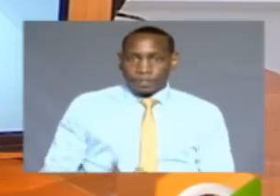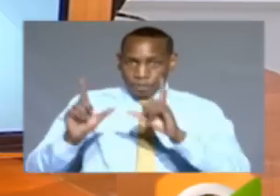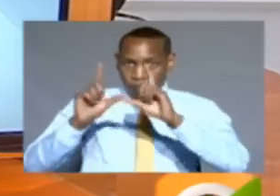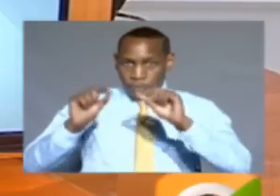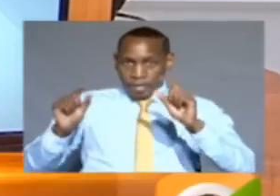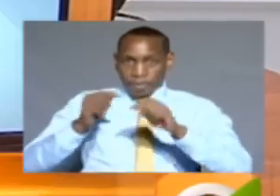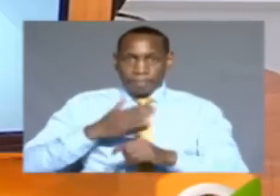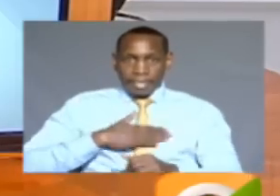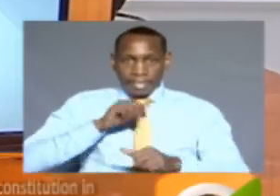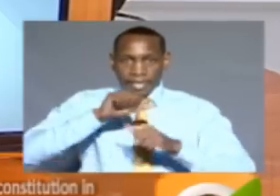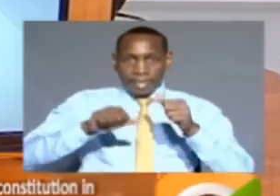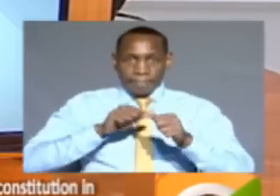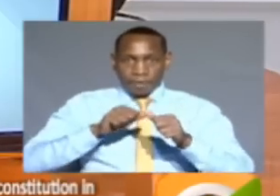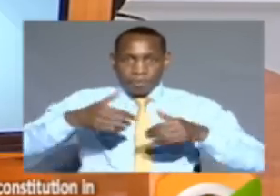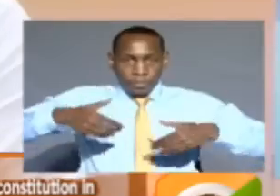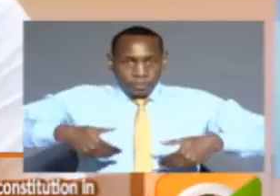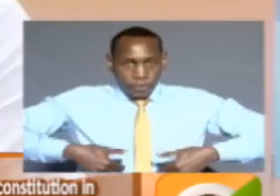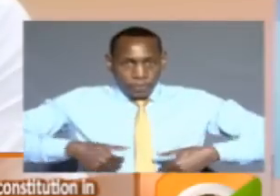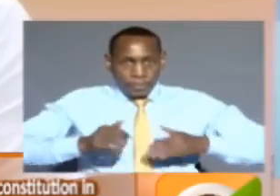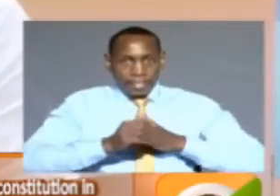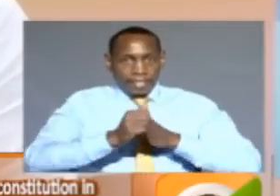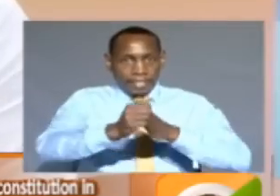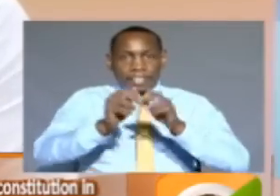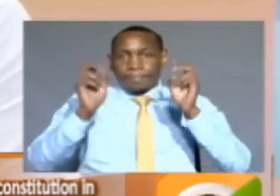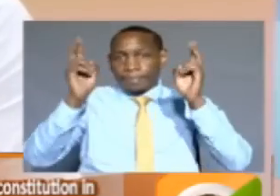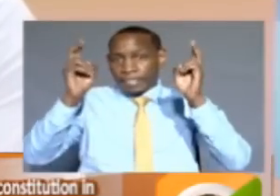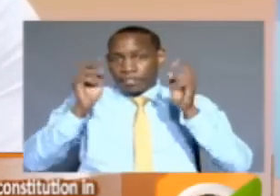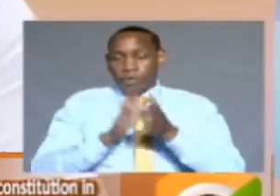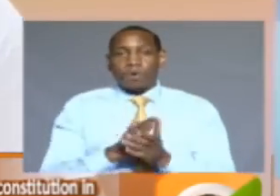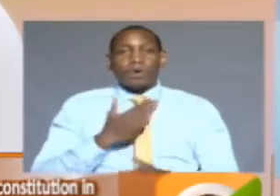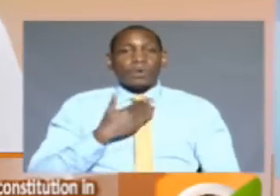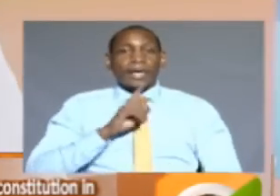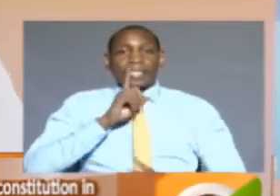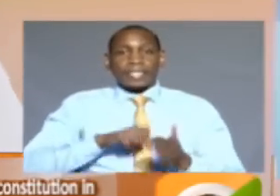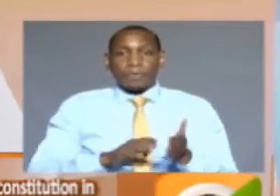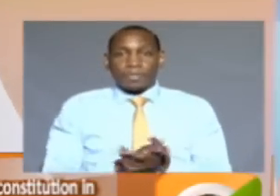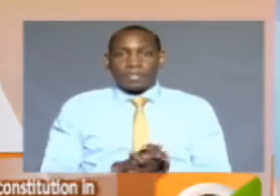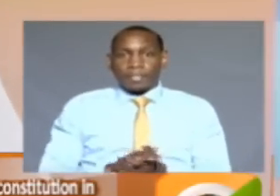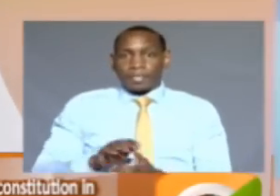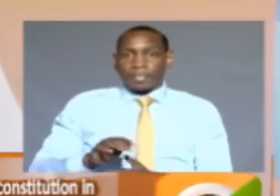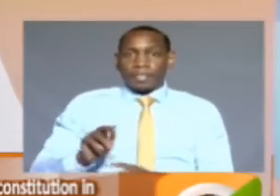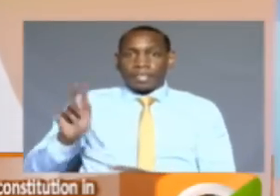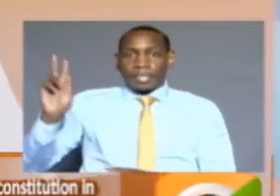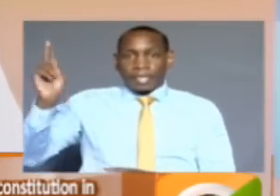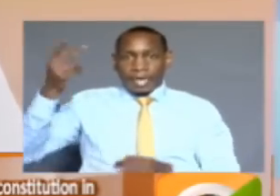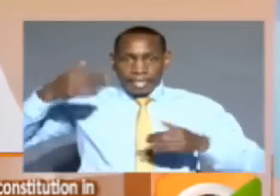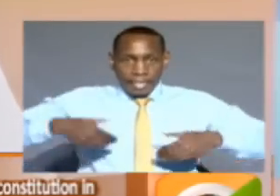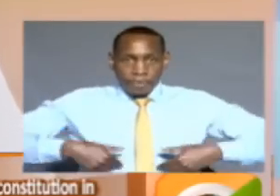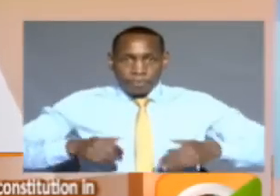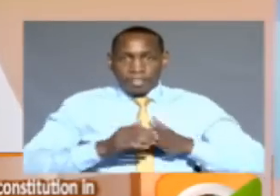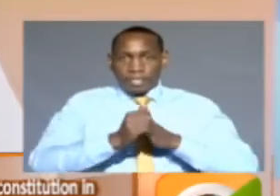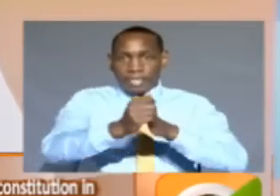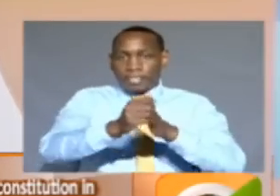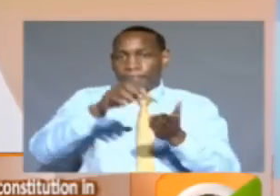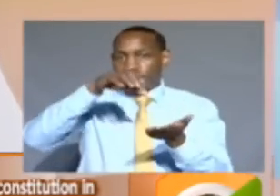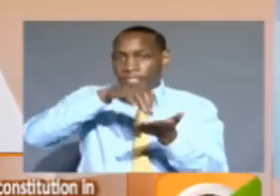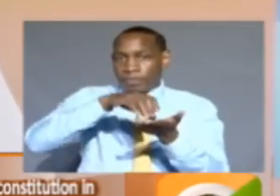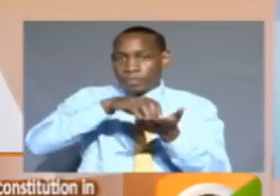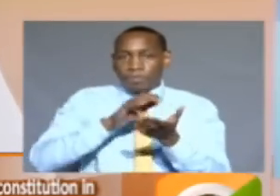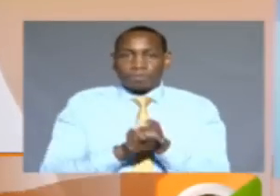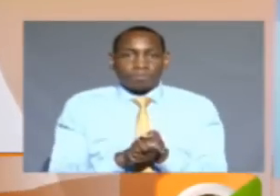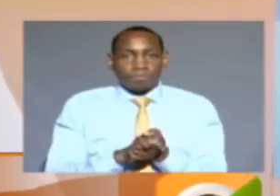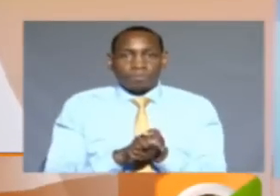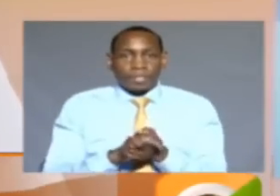this young leadership issue. And I want to say the Kenyan leadership landscape is suffering